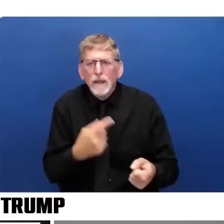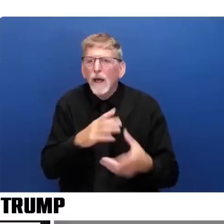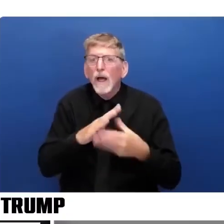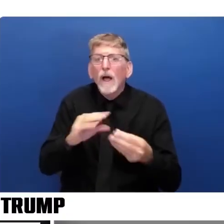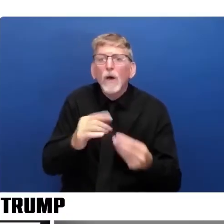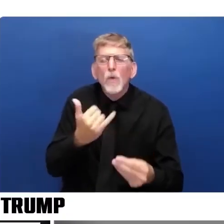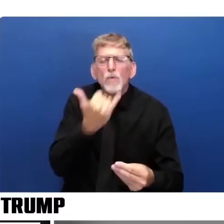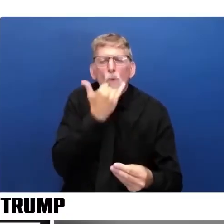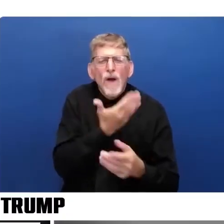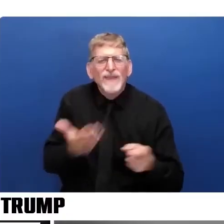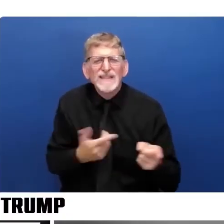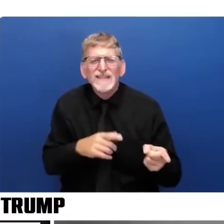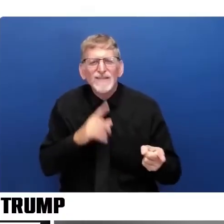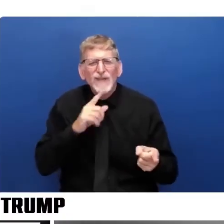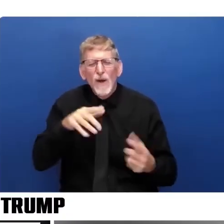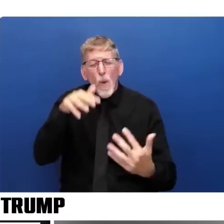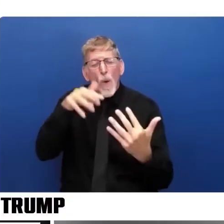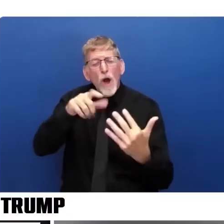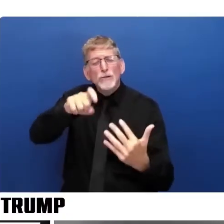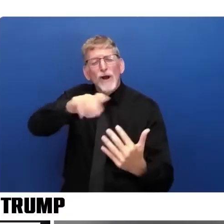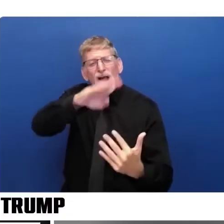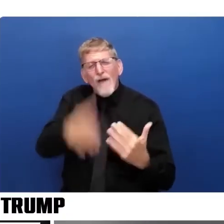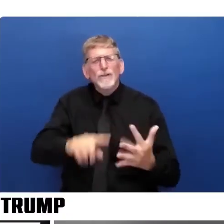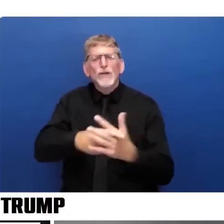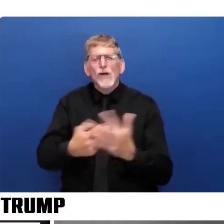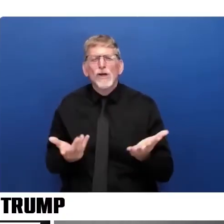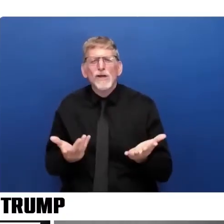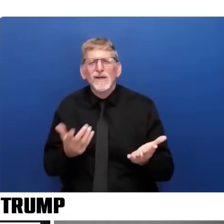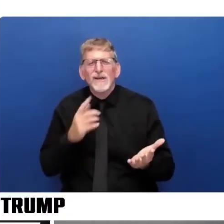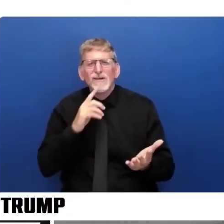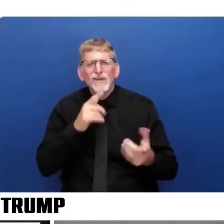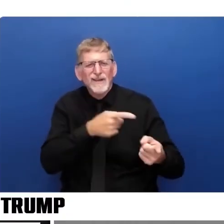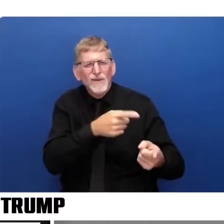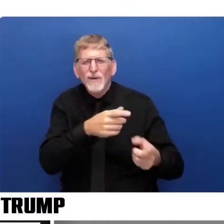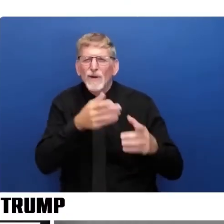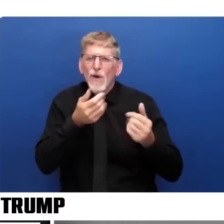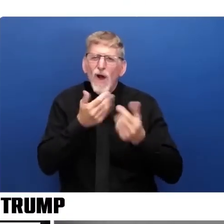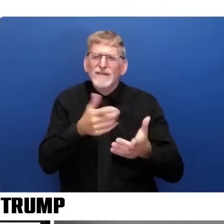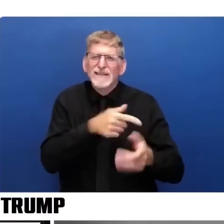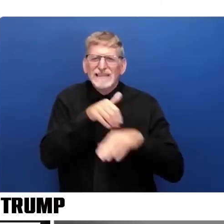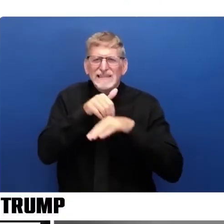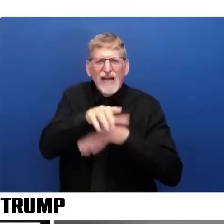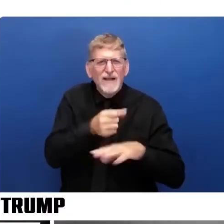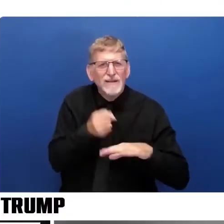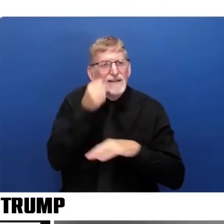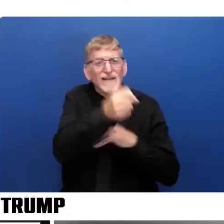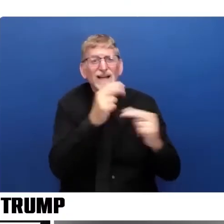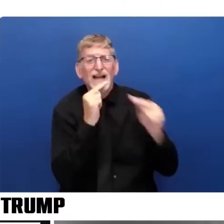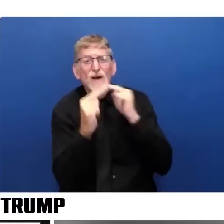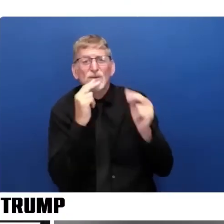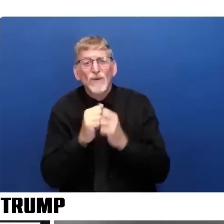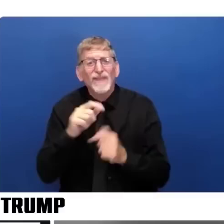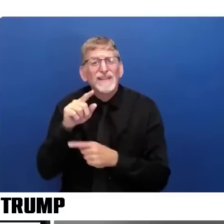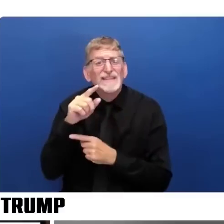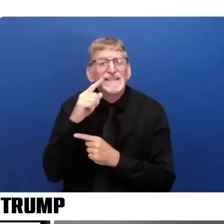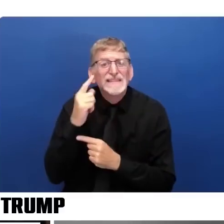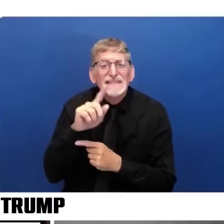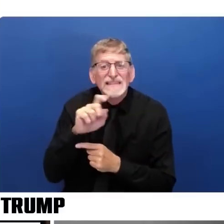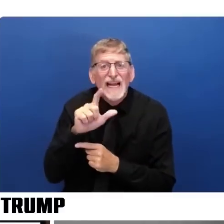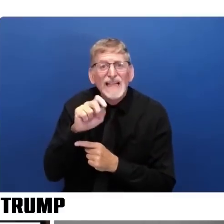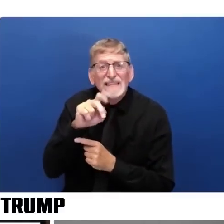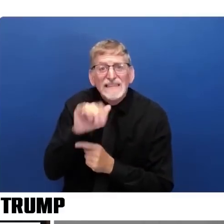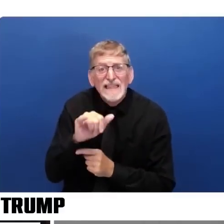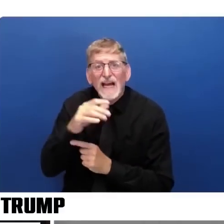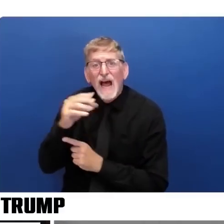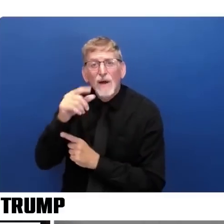the emissary. They sent her in to negotiate with Zelensky and Putin, and she did. And the war started